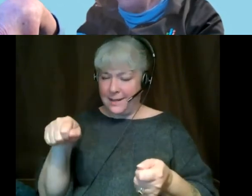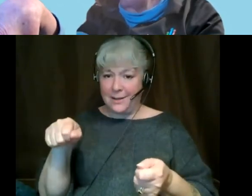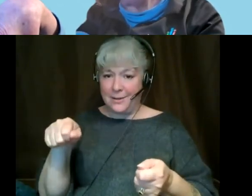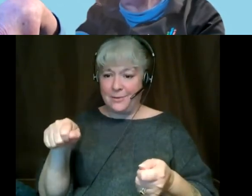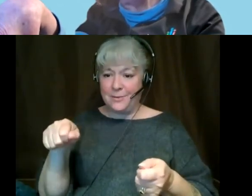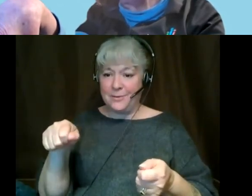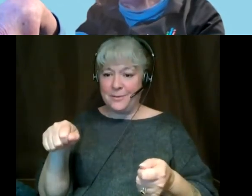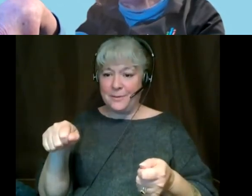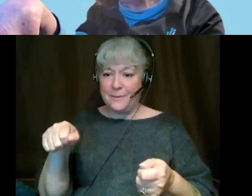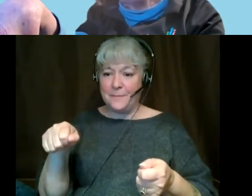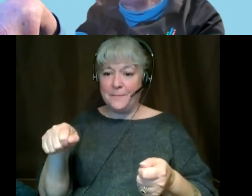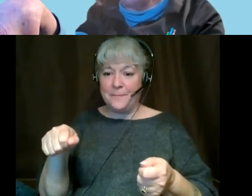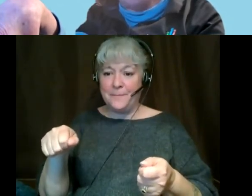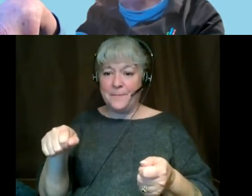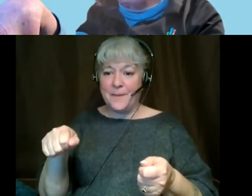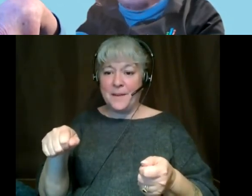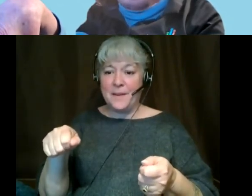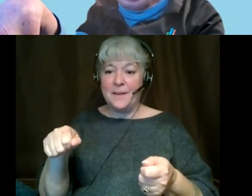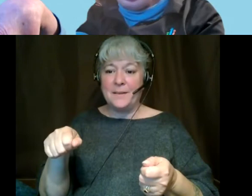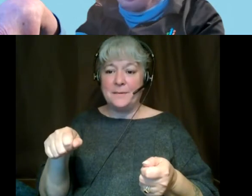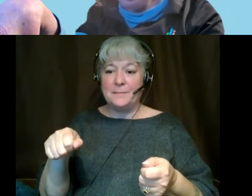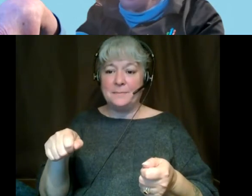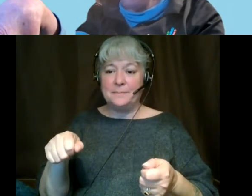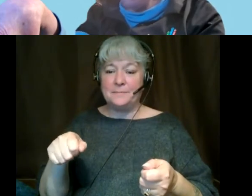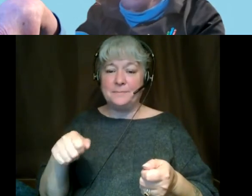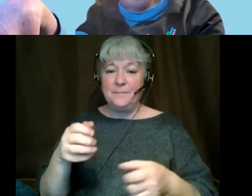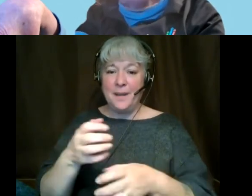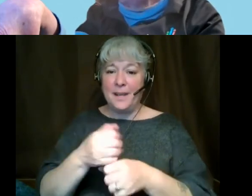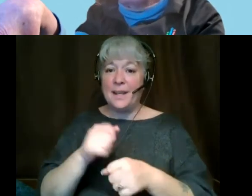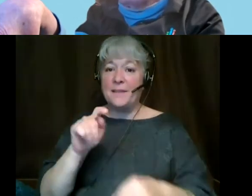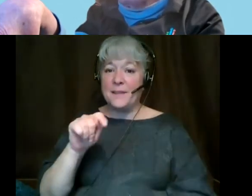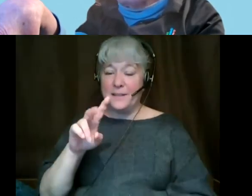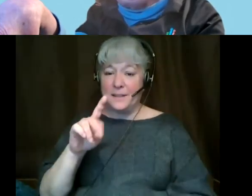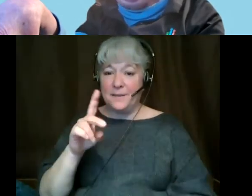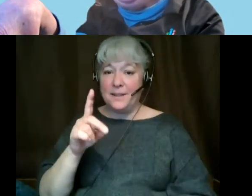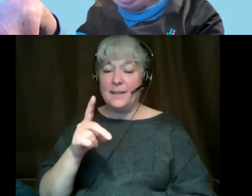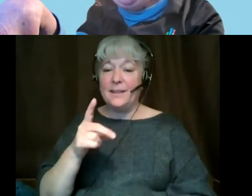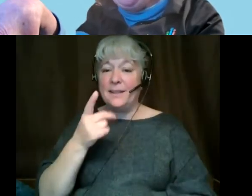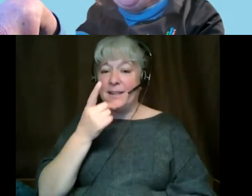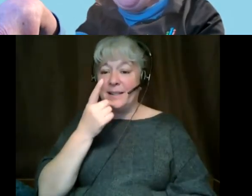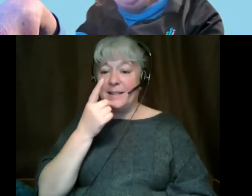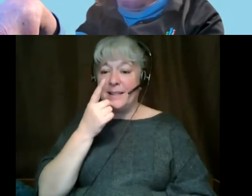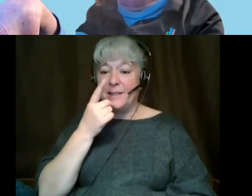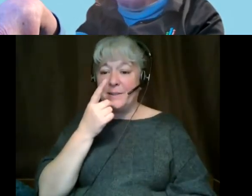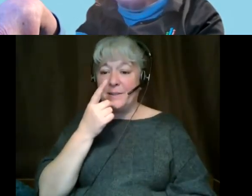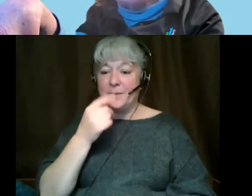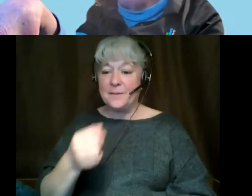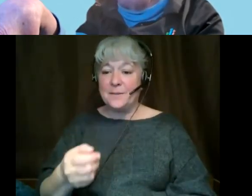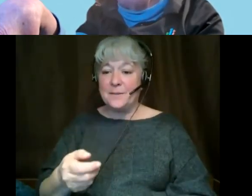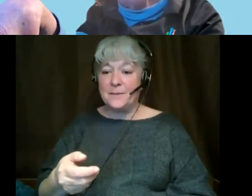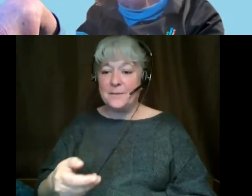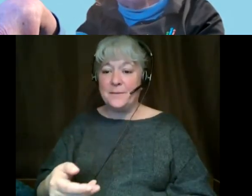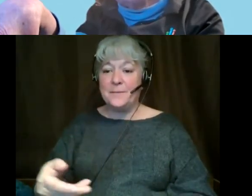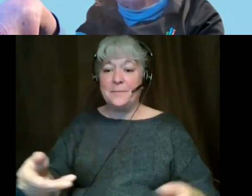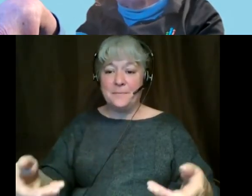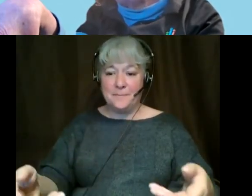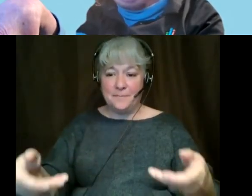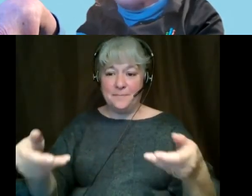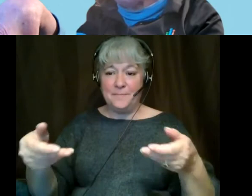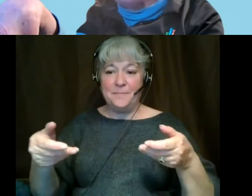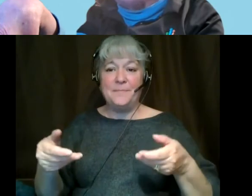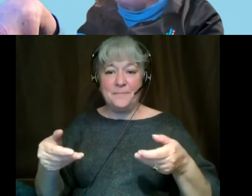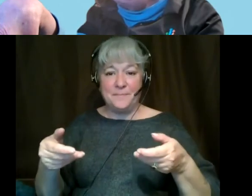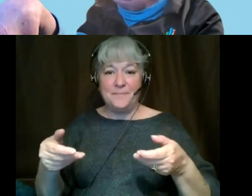the TV dinner up in there and carry the hot dinner to